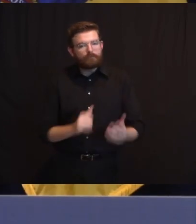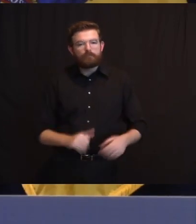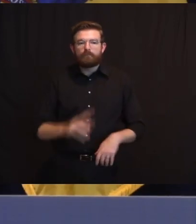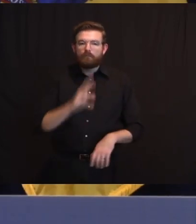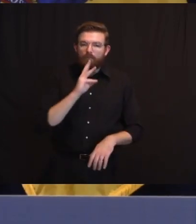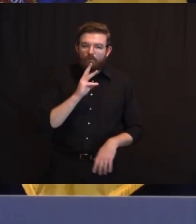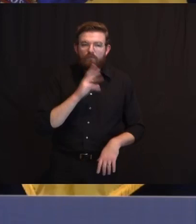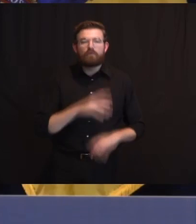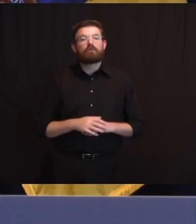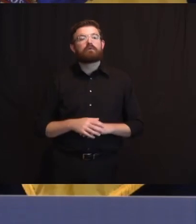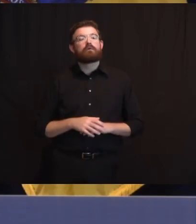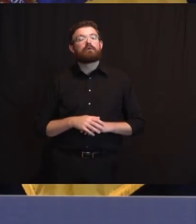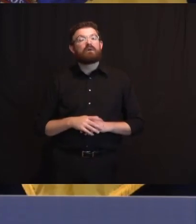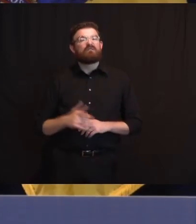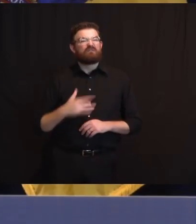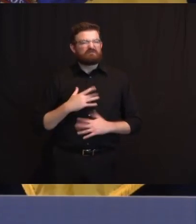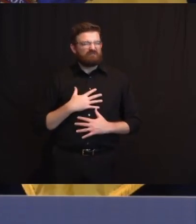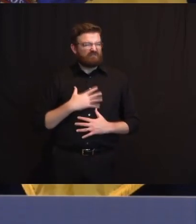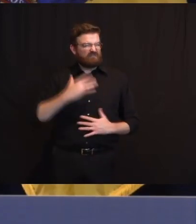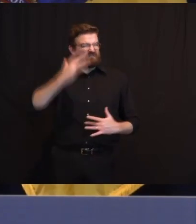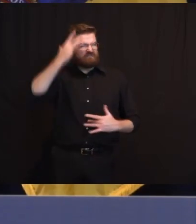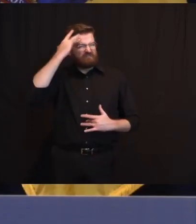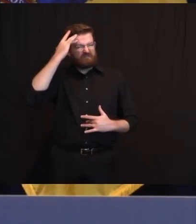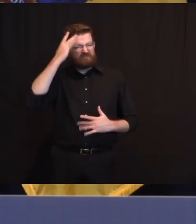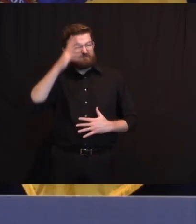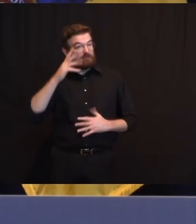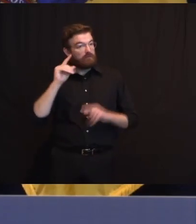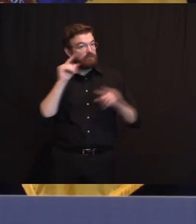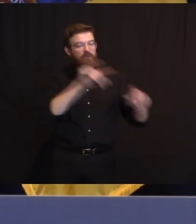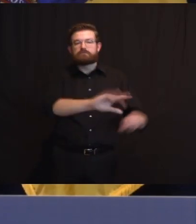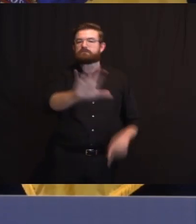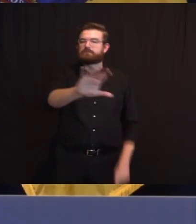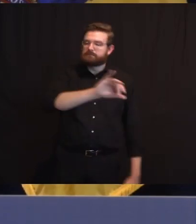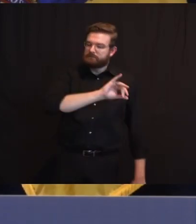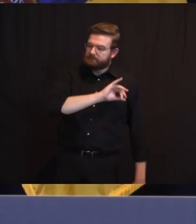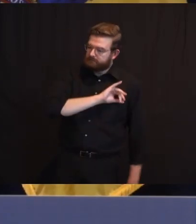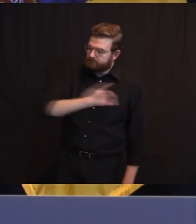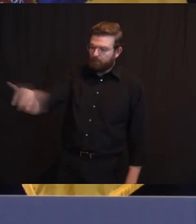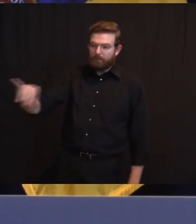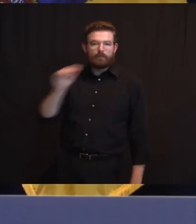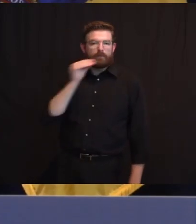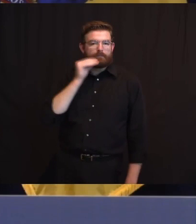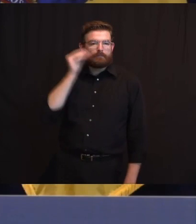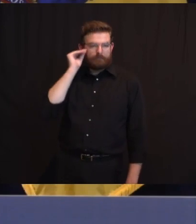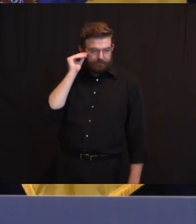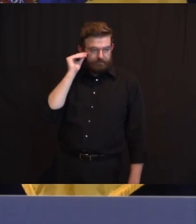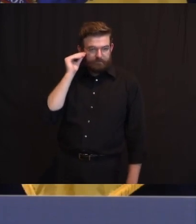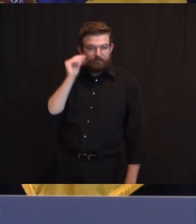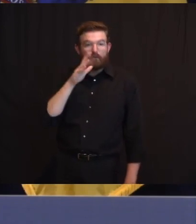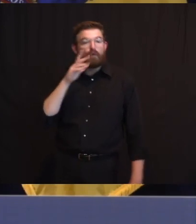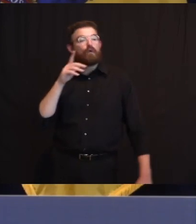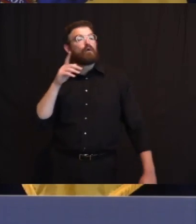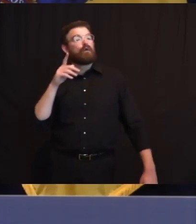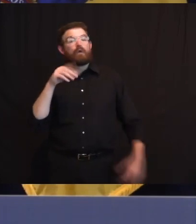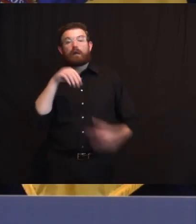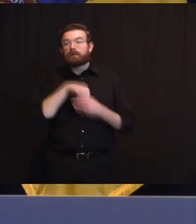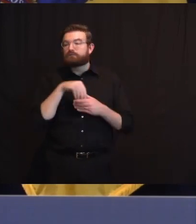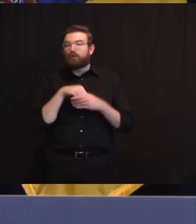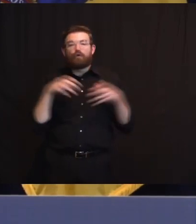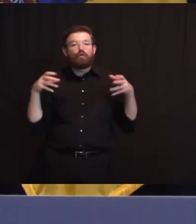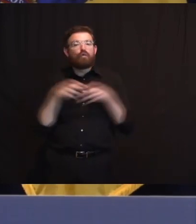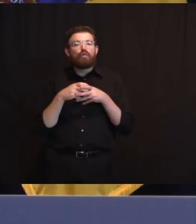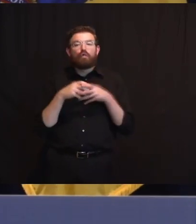spot, stay away, stay home, and don't congregate inside on top of each other. And